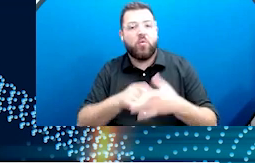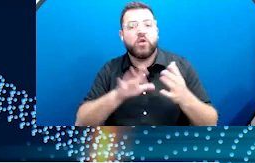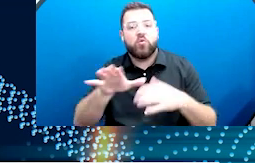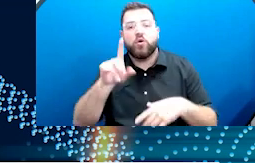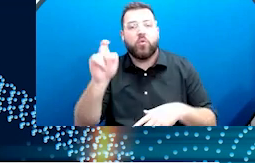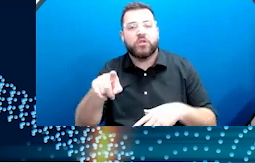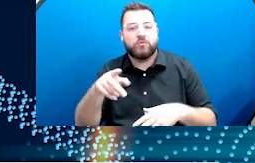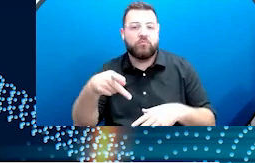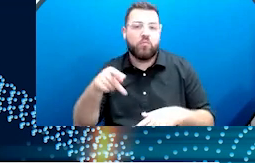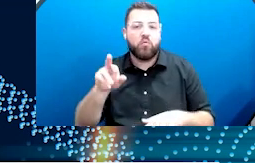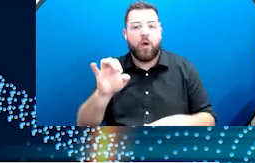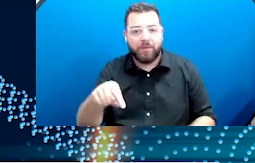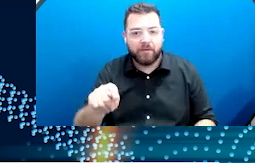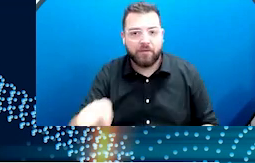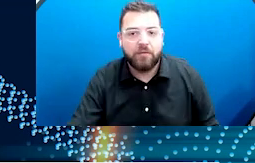says.